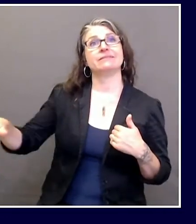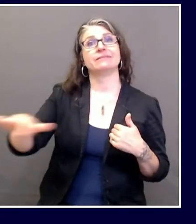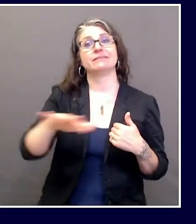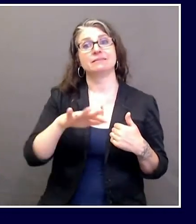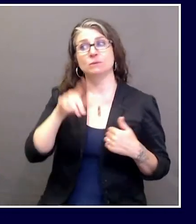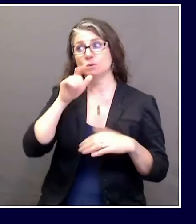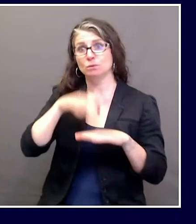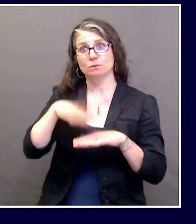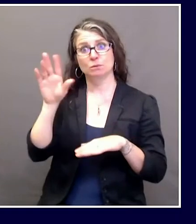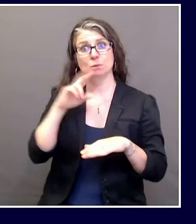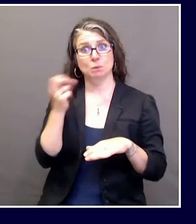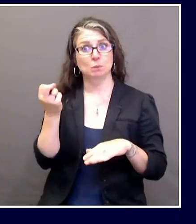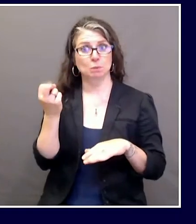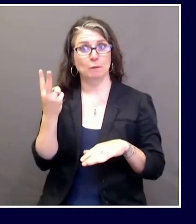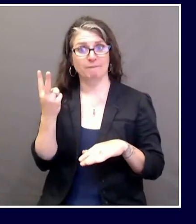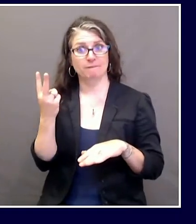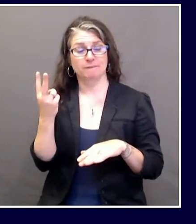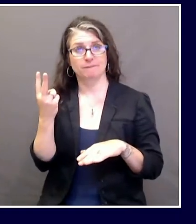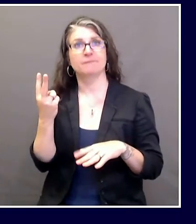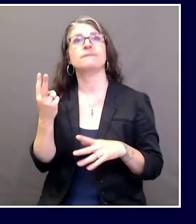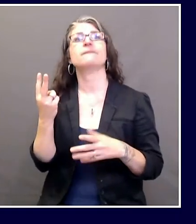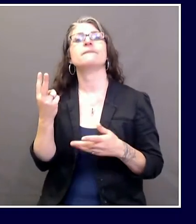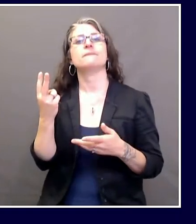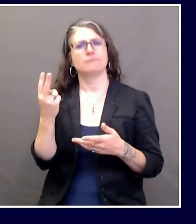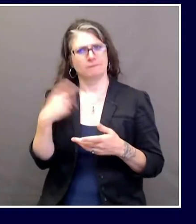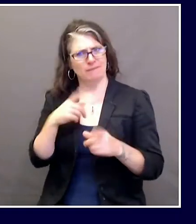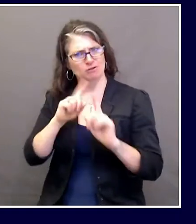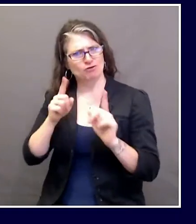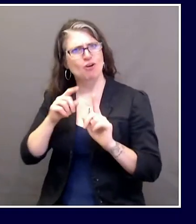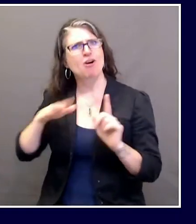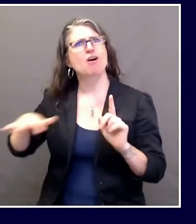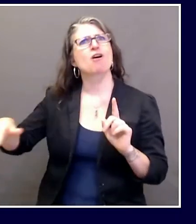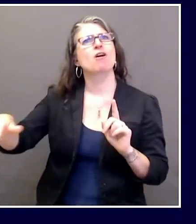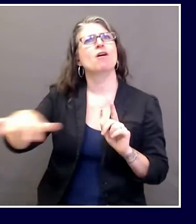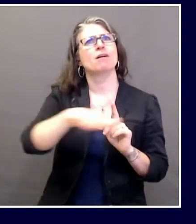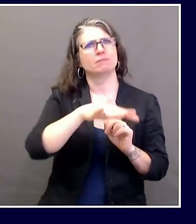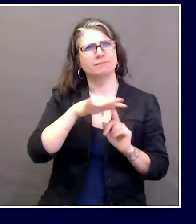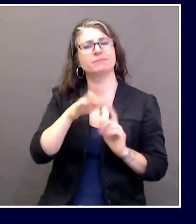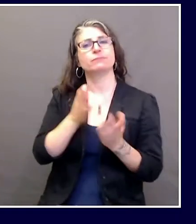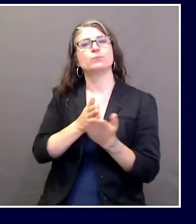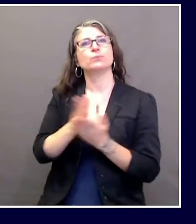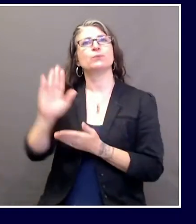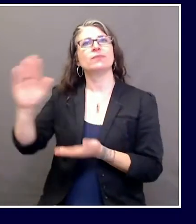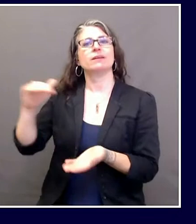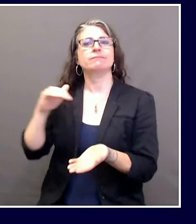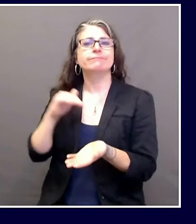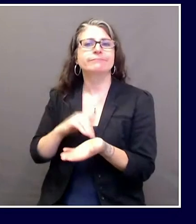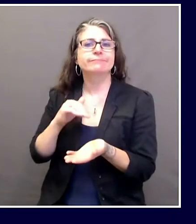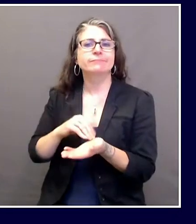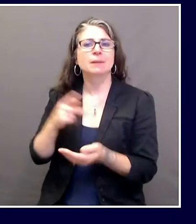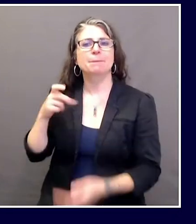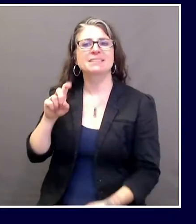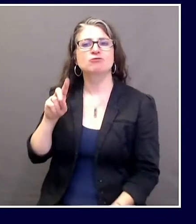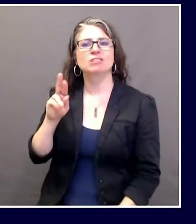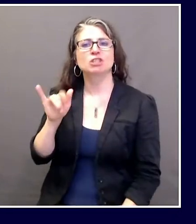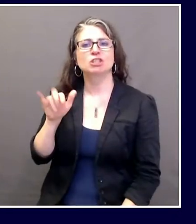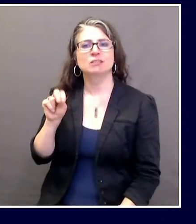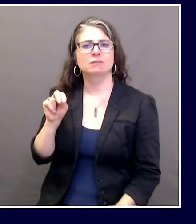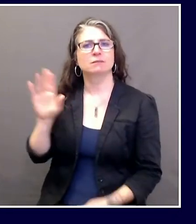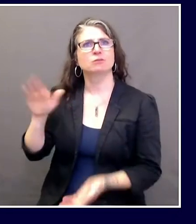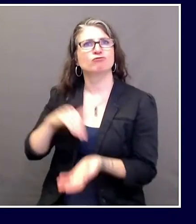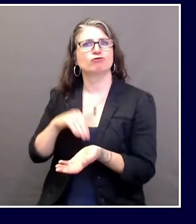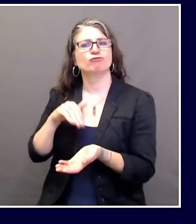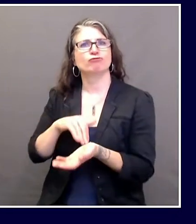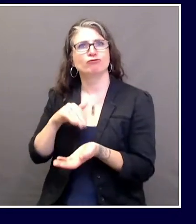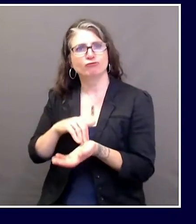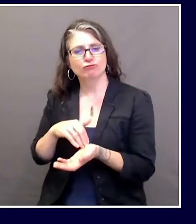pediatricians talk to Maine parents about the safety of the vaccine, trying to have some targeted radio ads to people in their 20s or 20s to